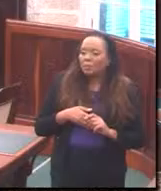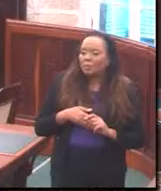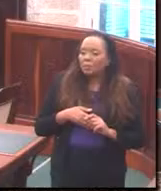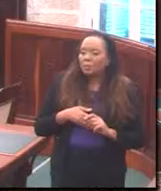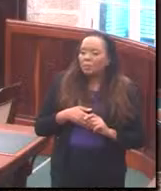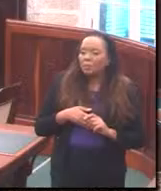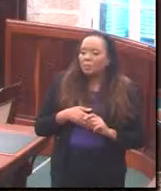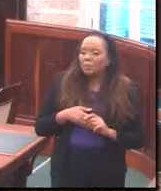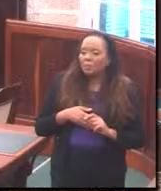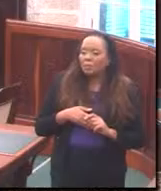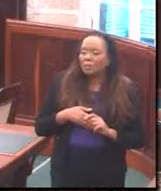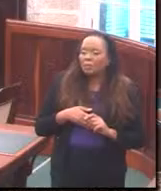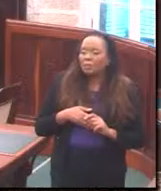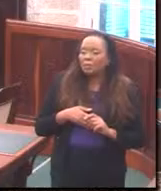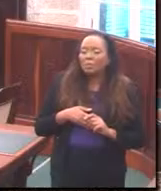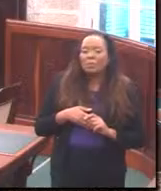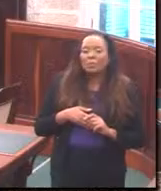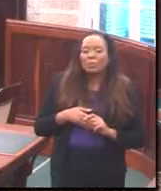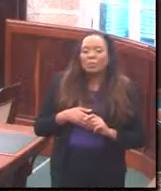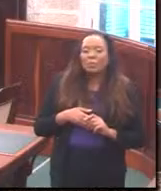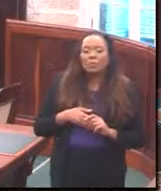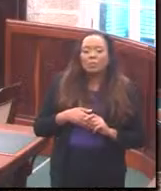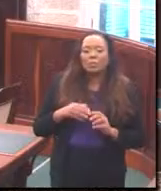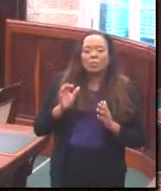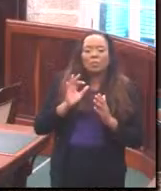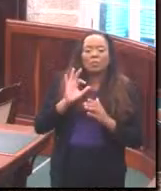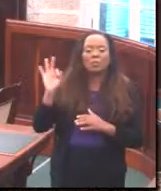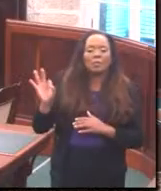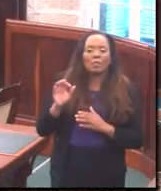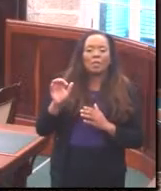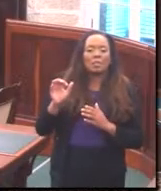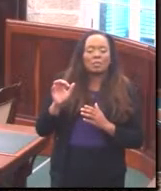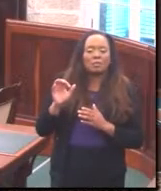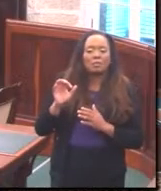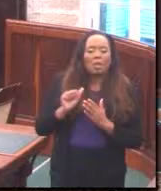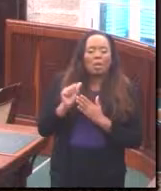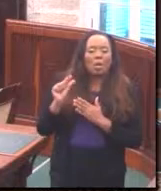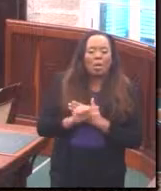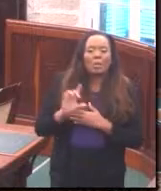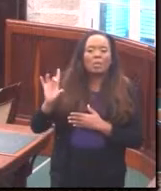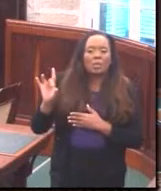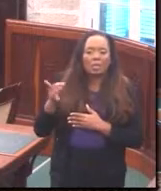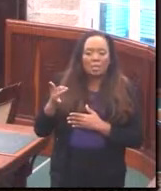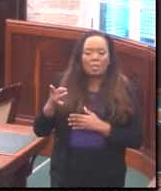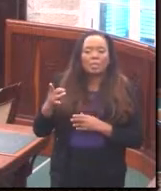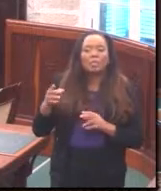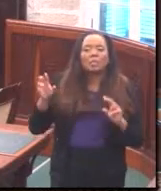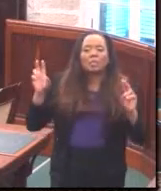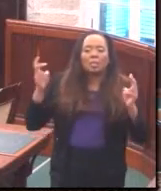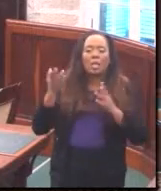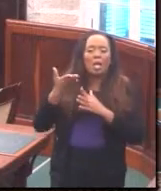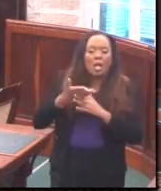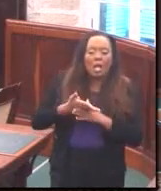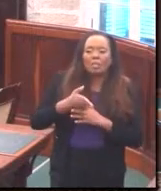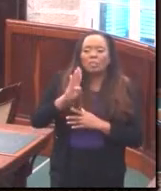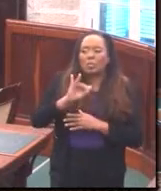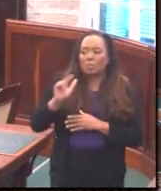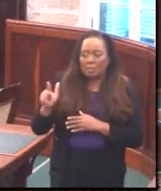at its sitting on Friday, 8th August, amended the Interception of Communications Bill in the following